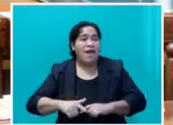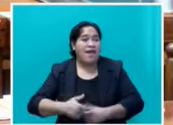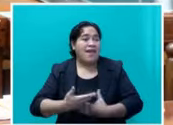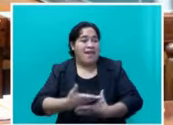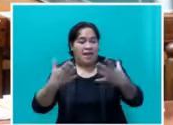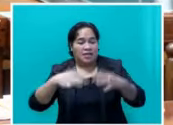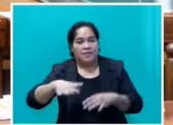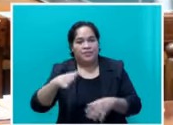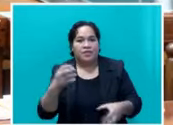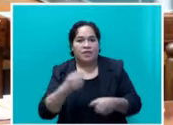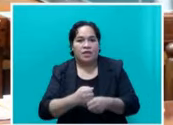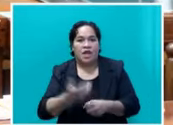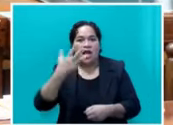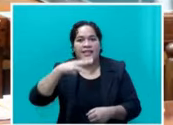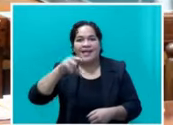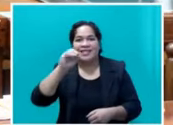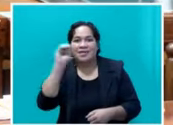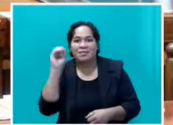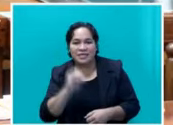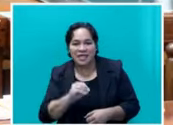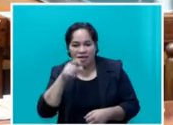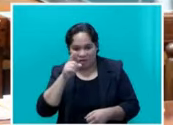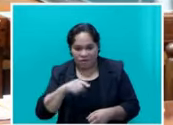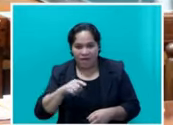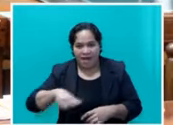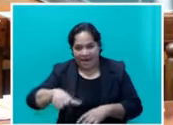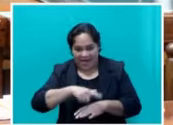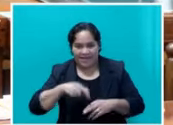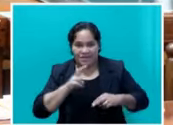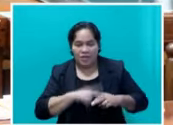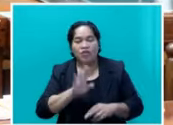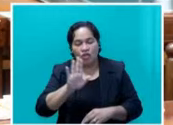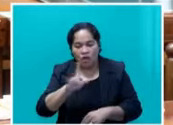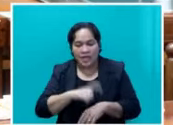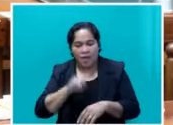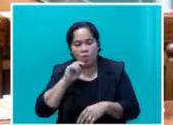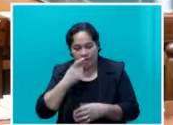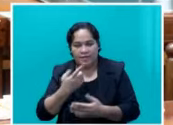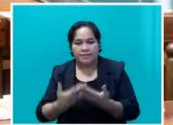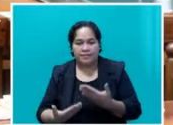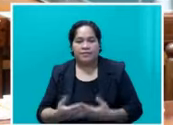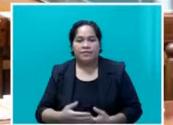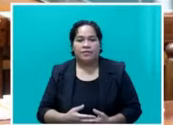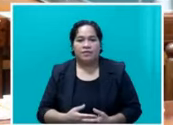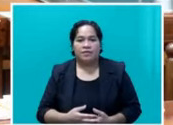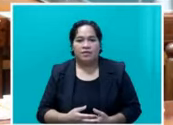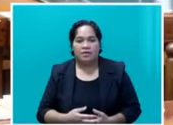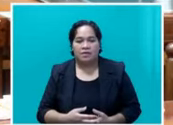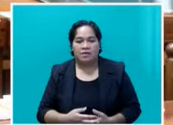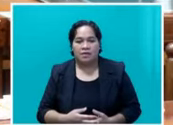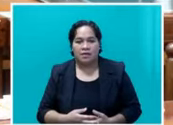up 90% of the total land area in Fiji, your time will come. When 91%. you have Get it to,